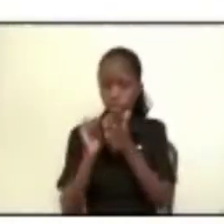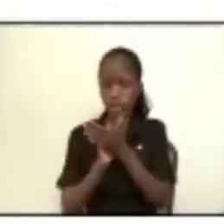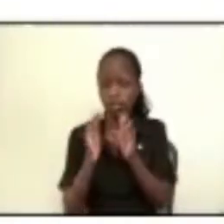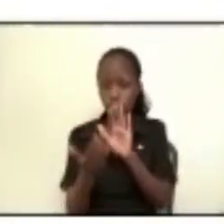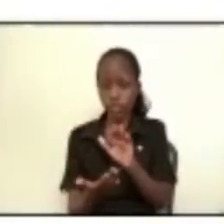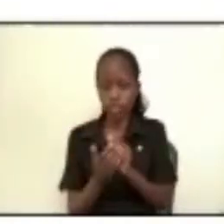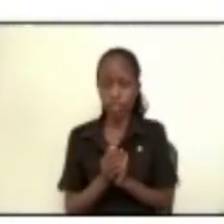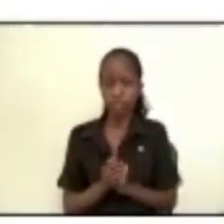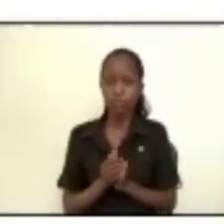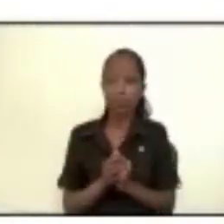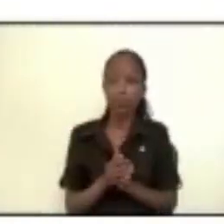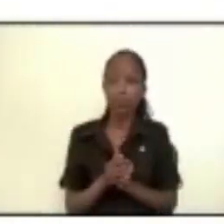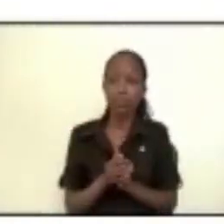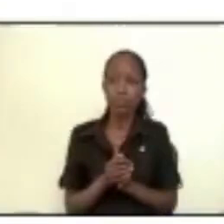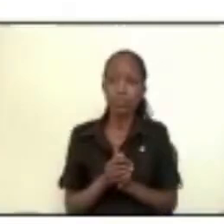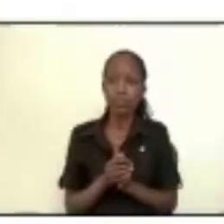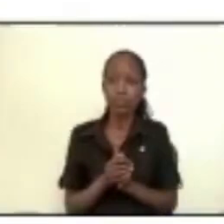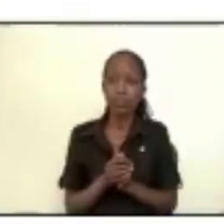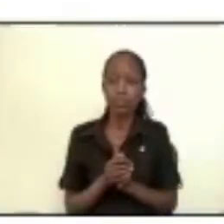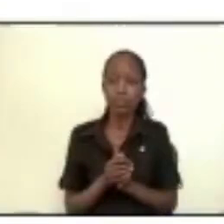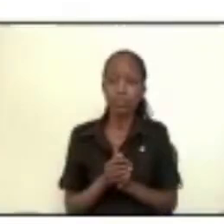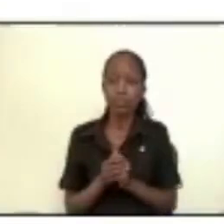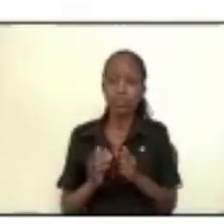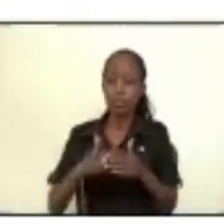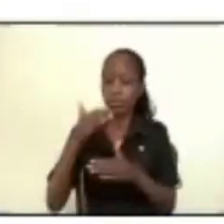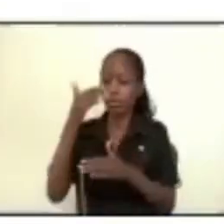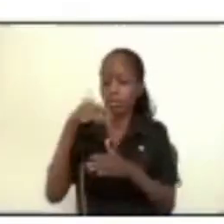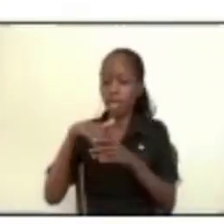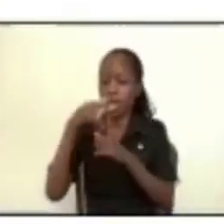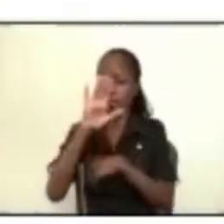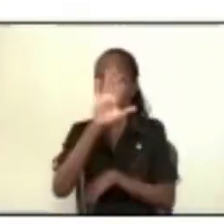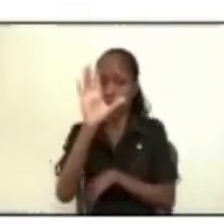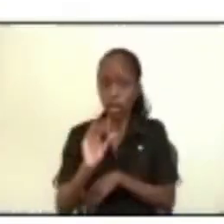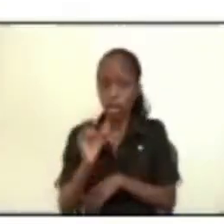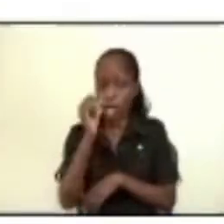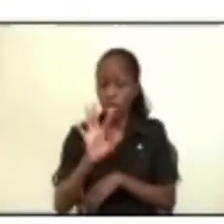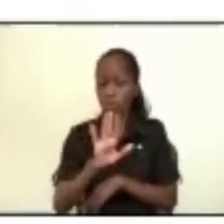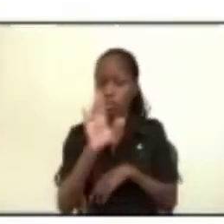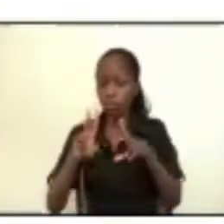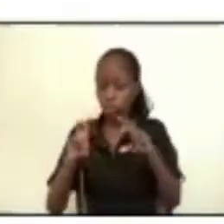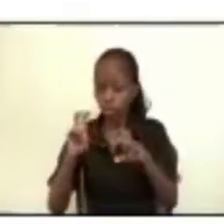with? So beyond the continent, if you're looking